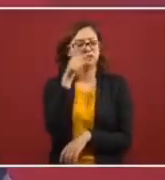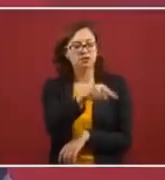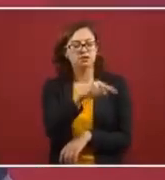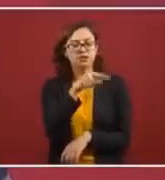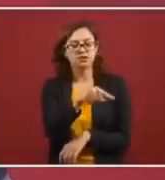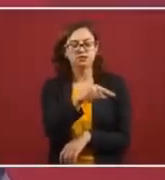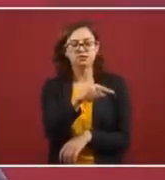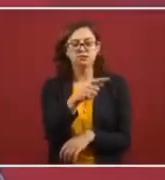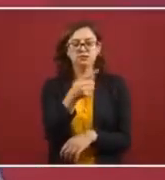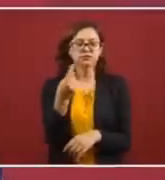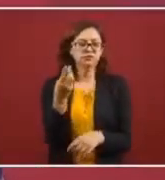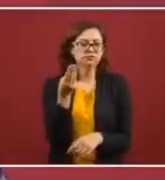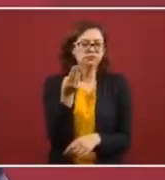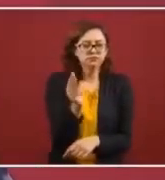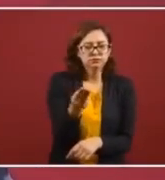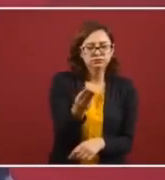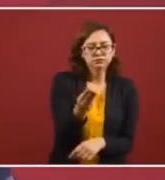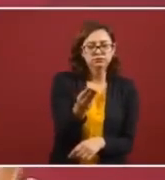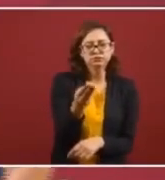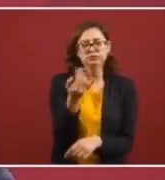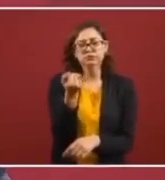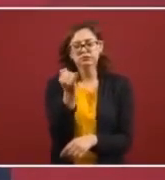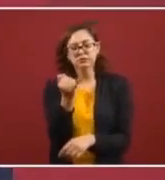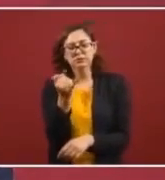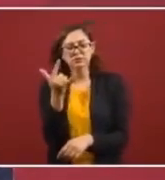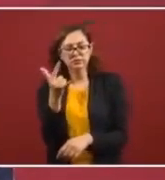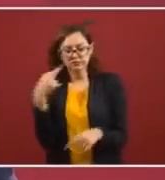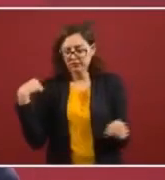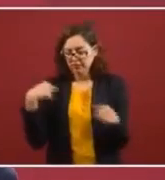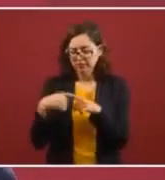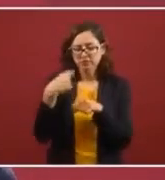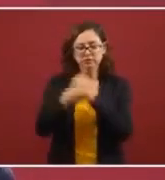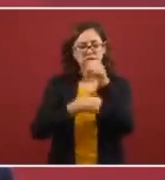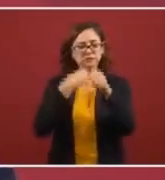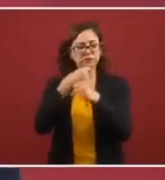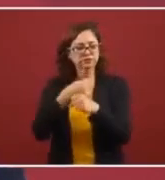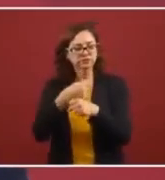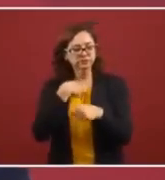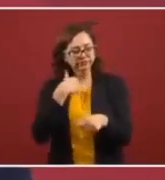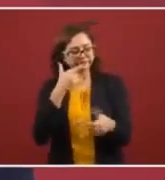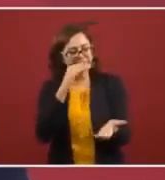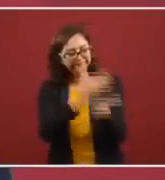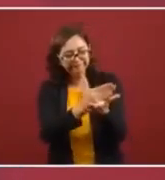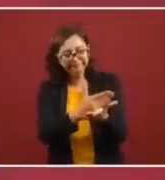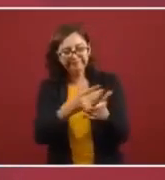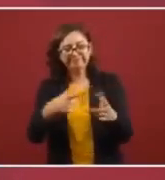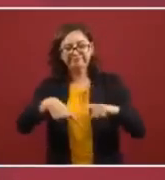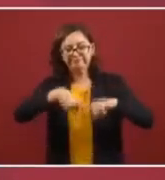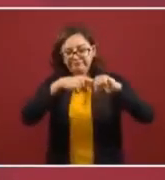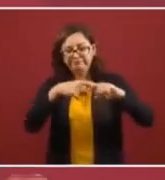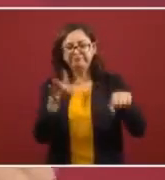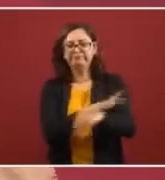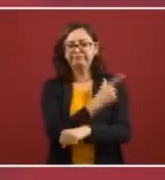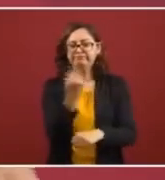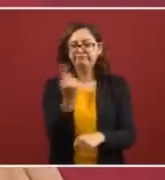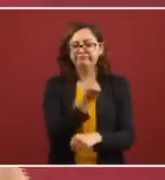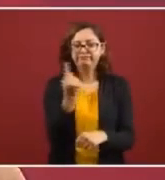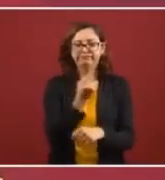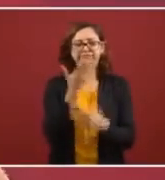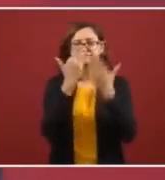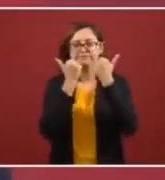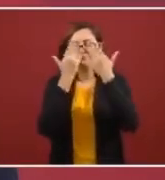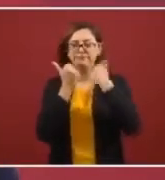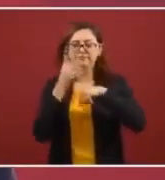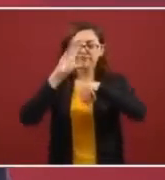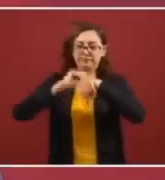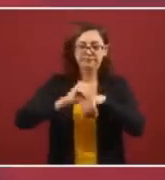by May or July of this year, they detained it because they didn't even have